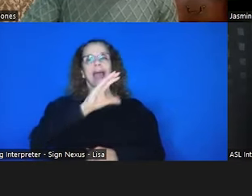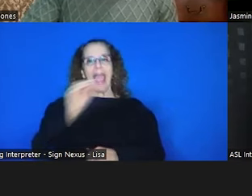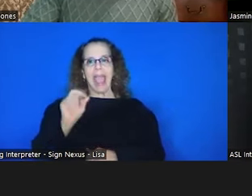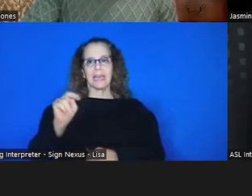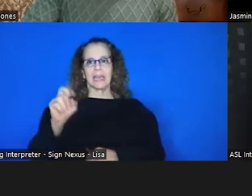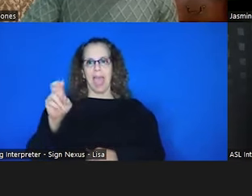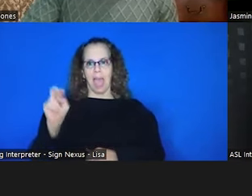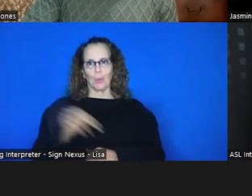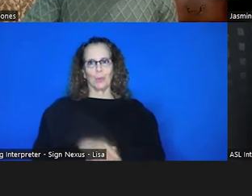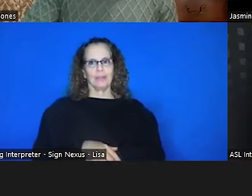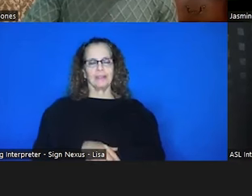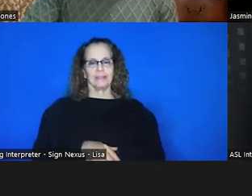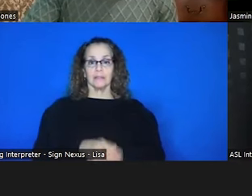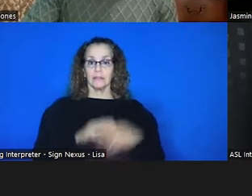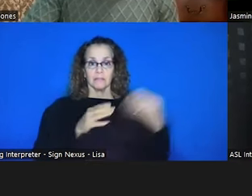or Imara?